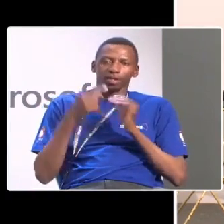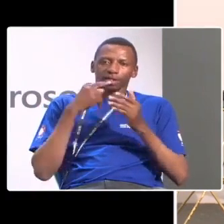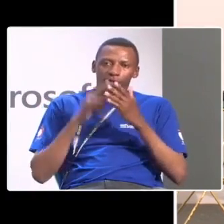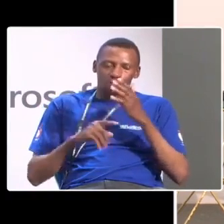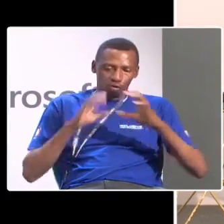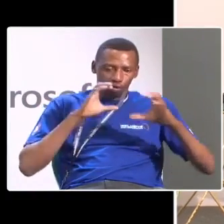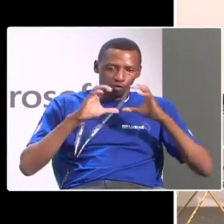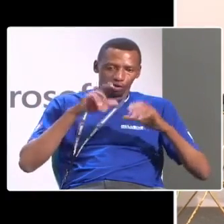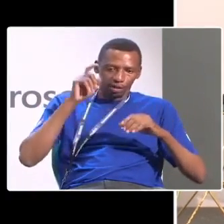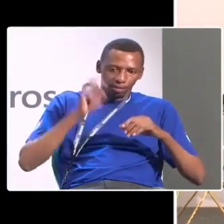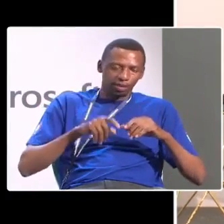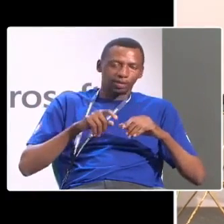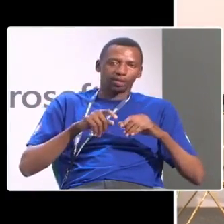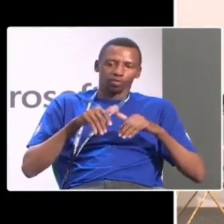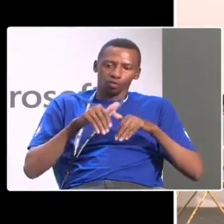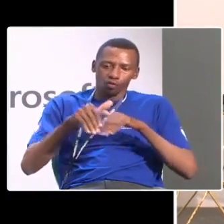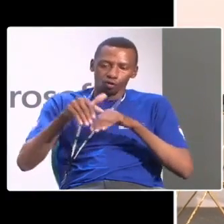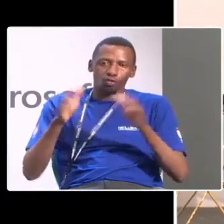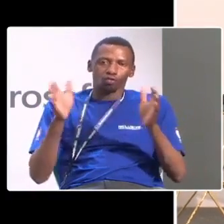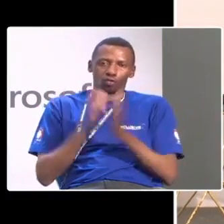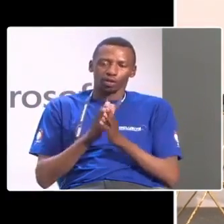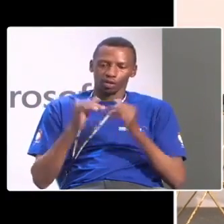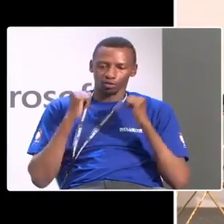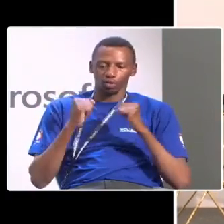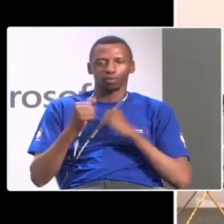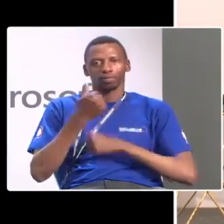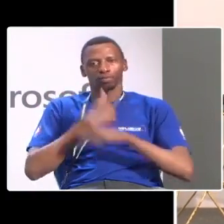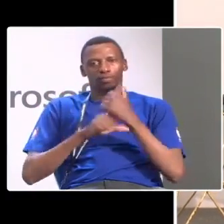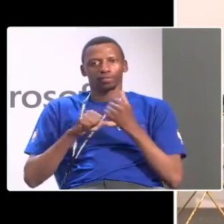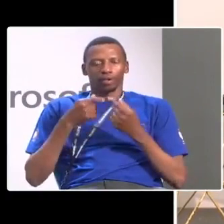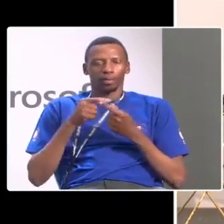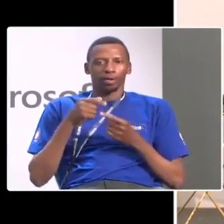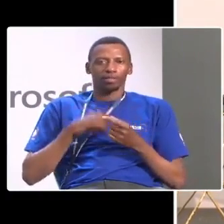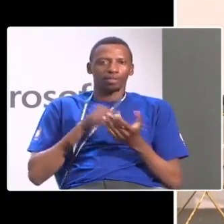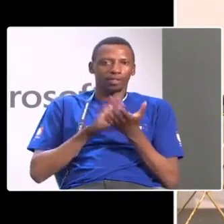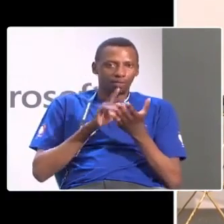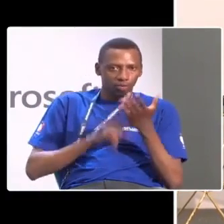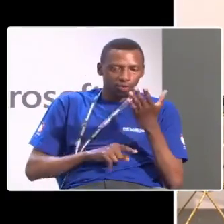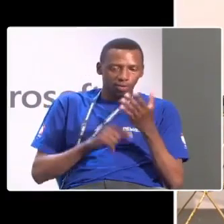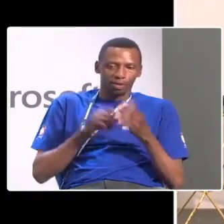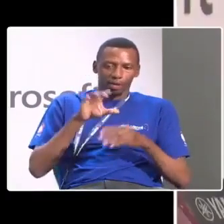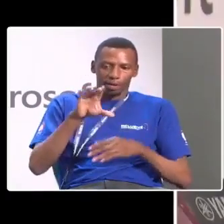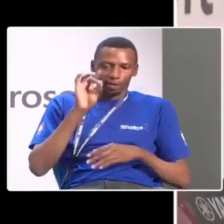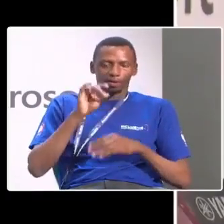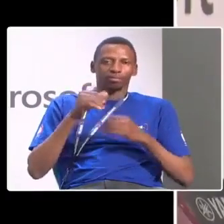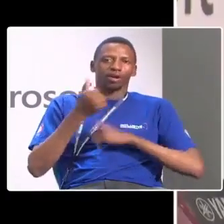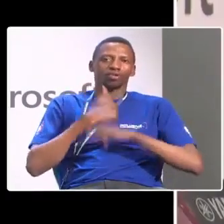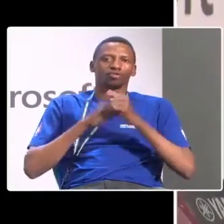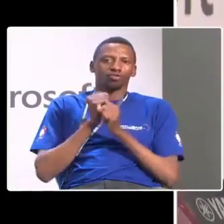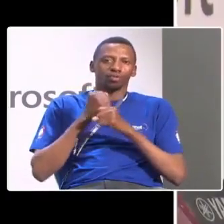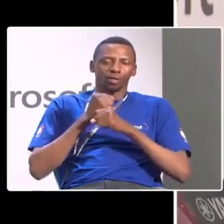to be followed by concrete action. And so what I'd like us to do is to take action to make Africa an accessible